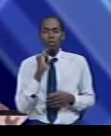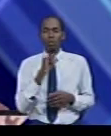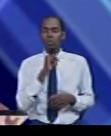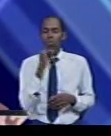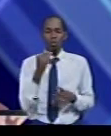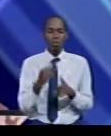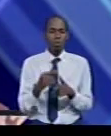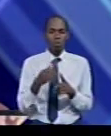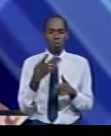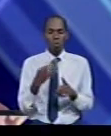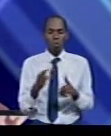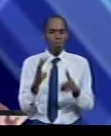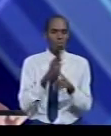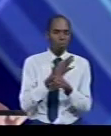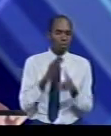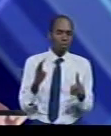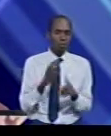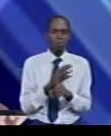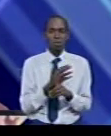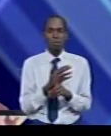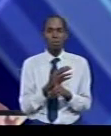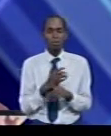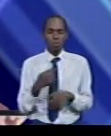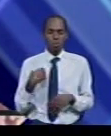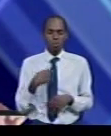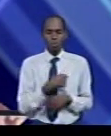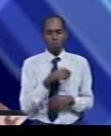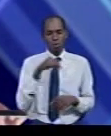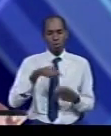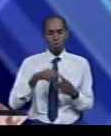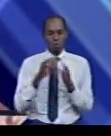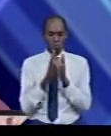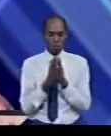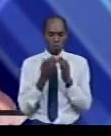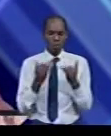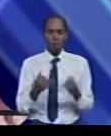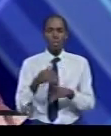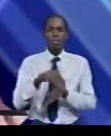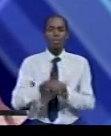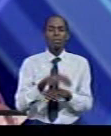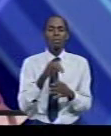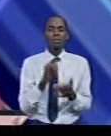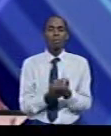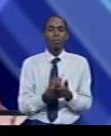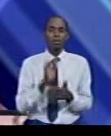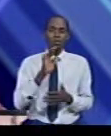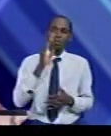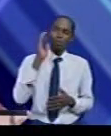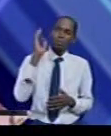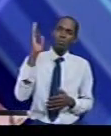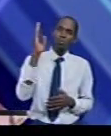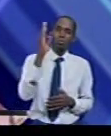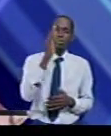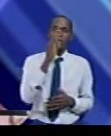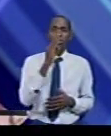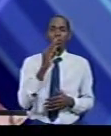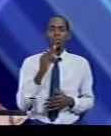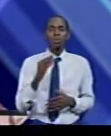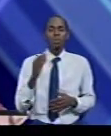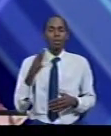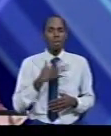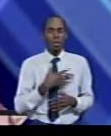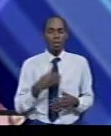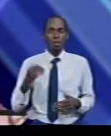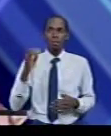man's wisdom, we need to pray tonight that your evangelism and soul winning